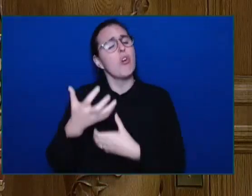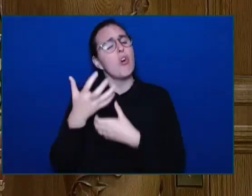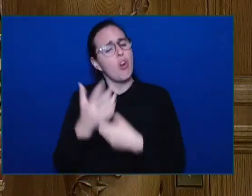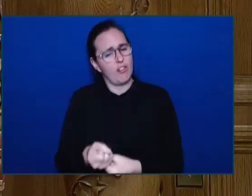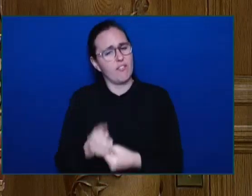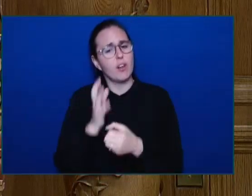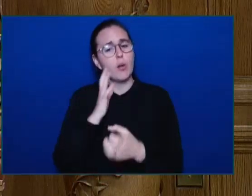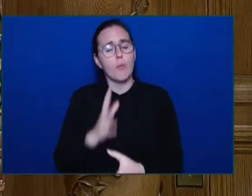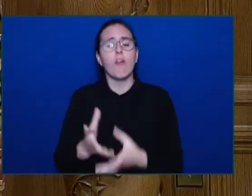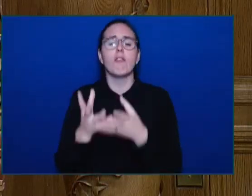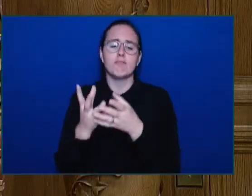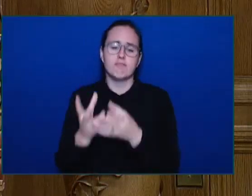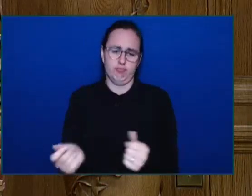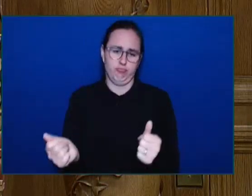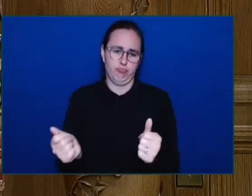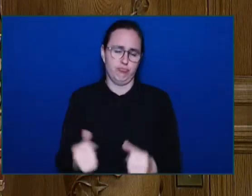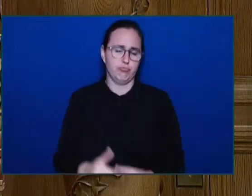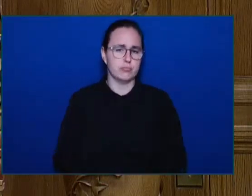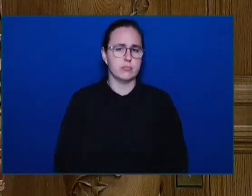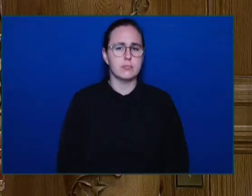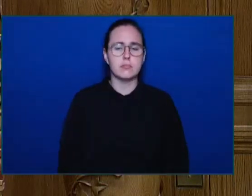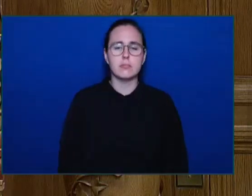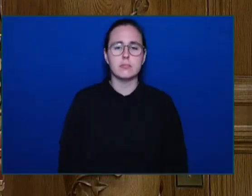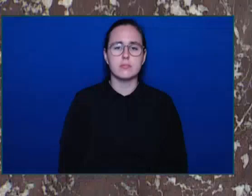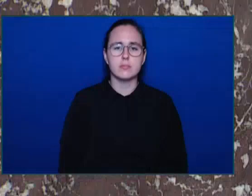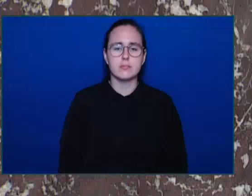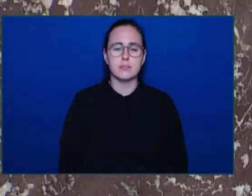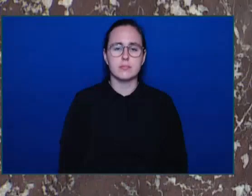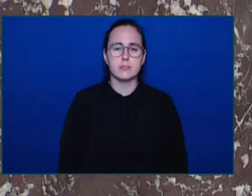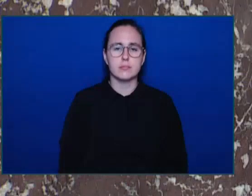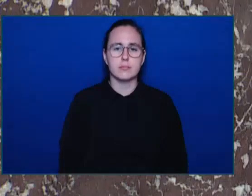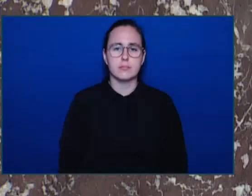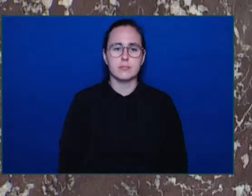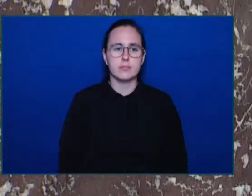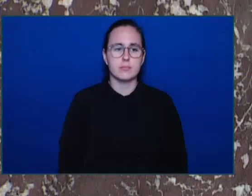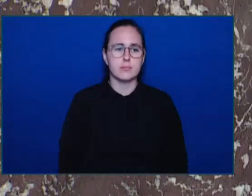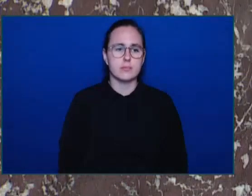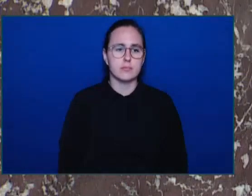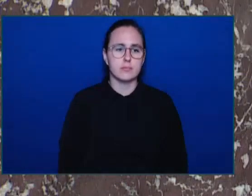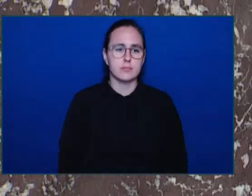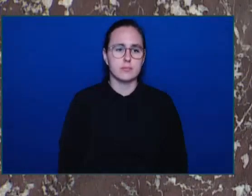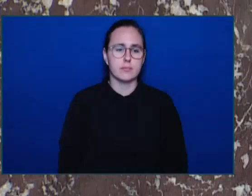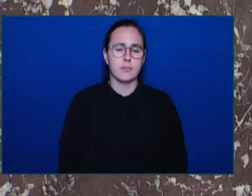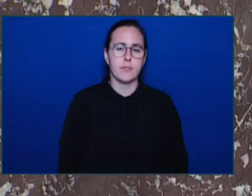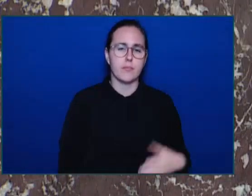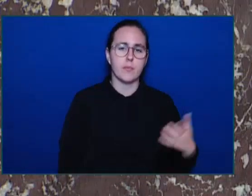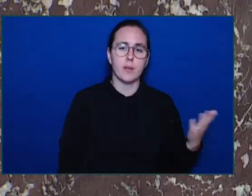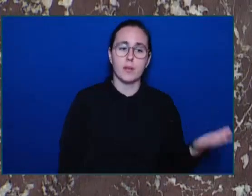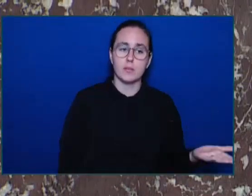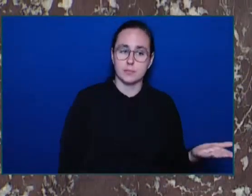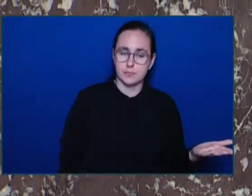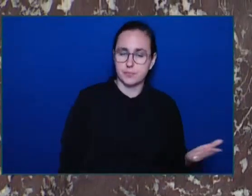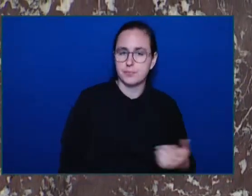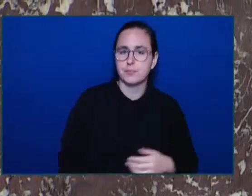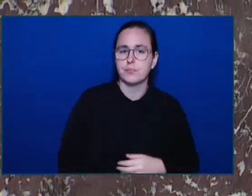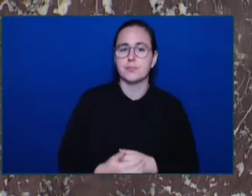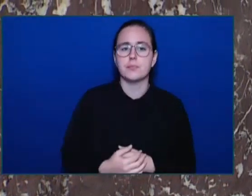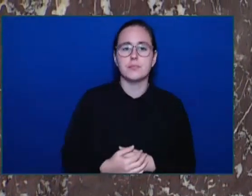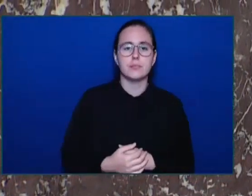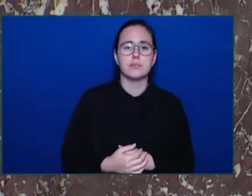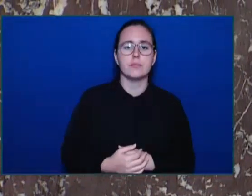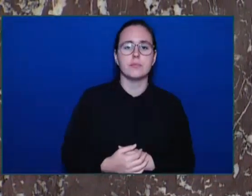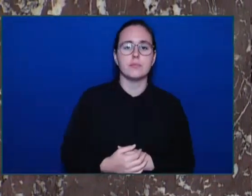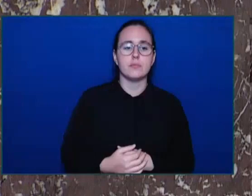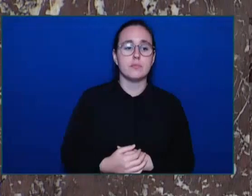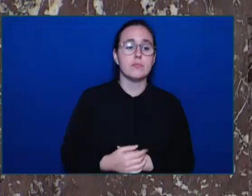Member for Surrey South. Thank you, Honourable Speaker. Under this Premier's so-called safe supply program, free drugs like hydromorphone are